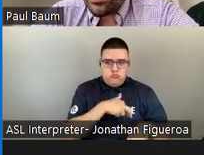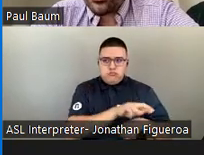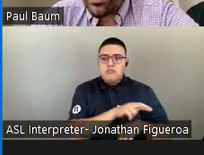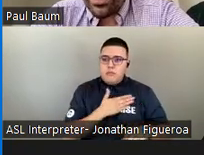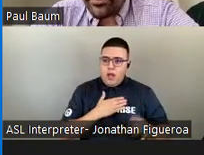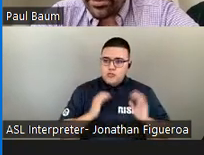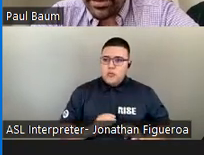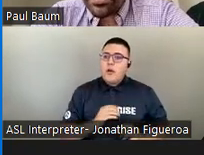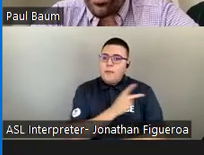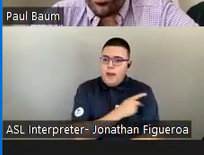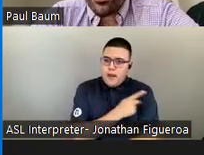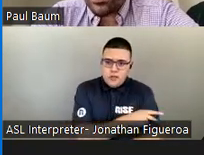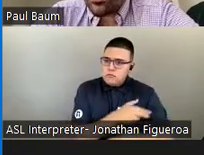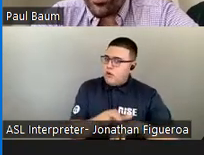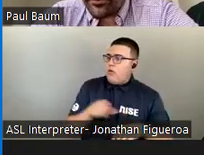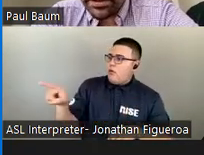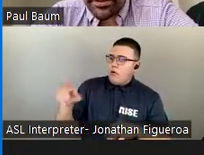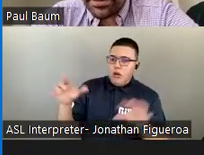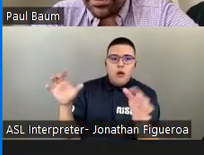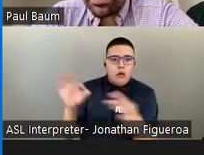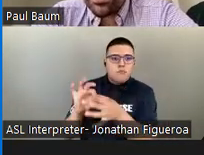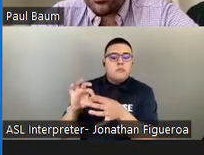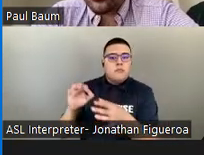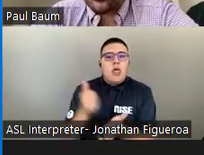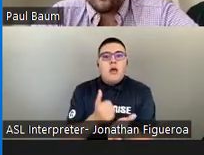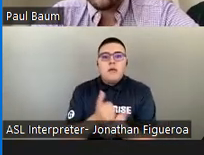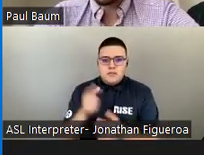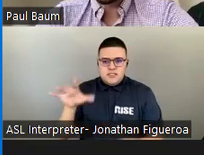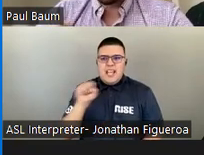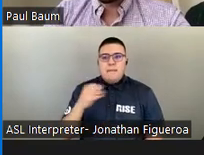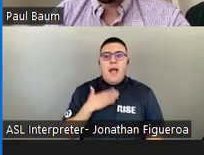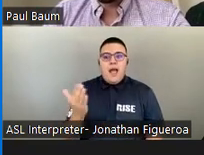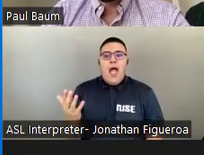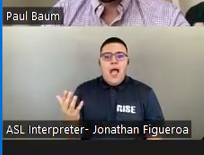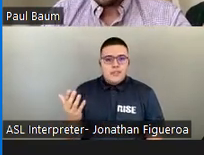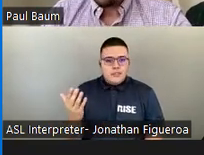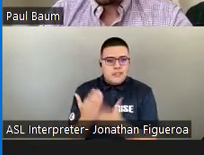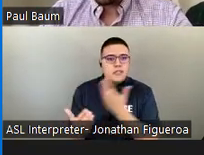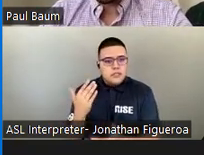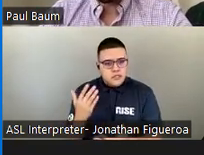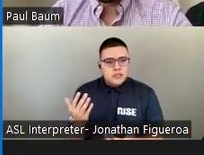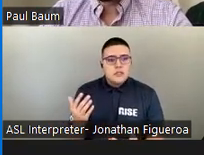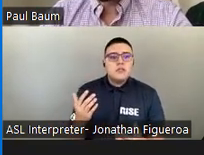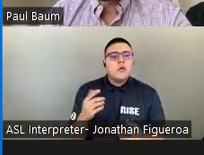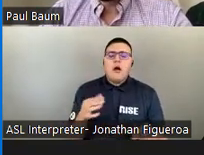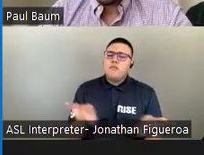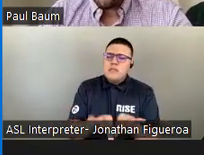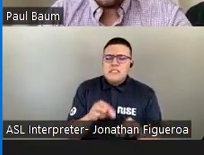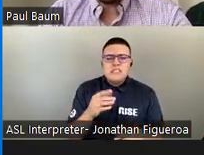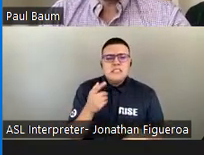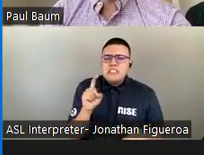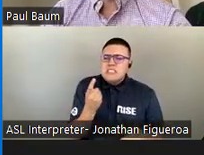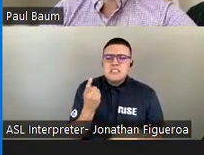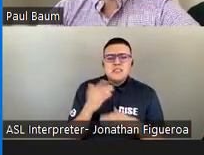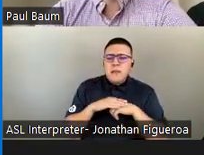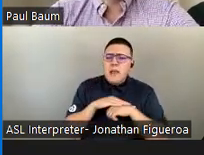and connect directly with the peer support to help with resources. Sometimes it's a matter of giving somebody a resource, helping